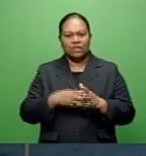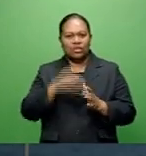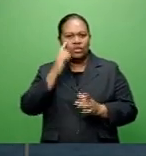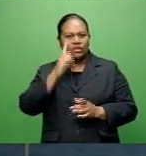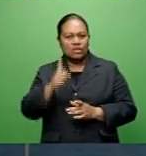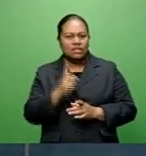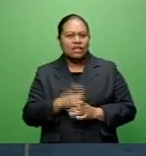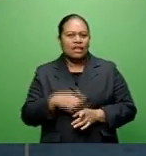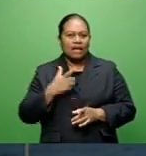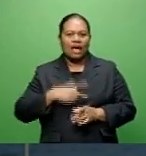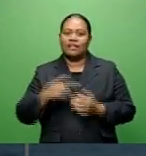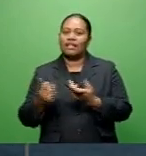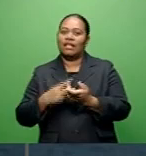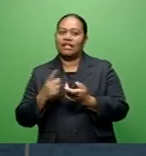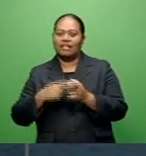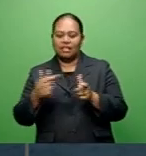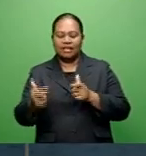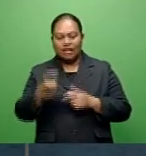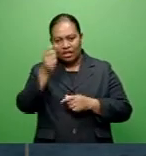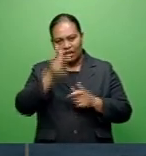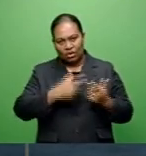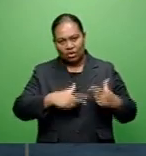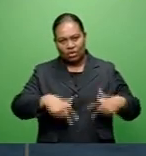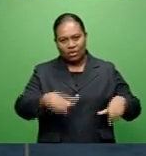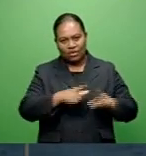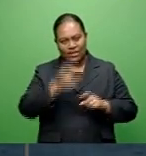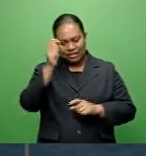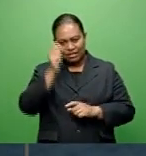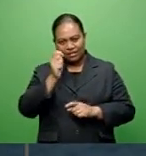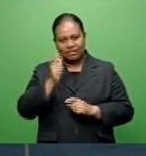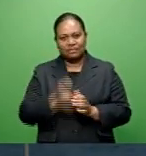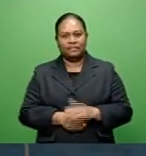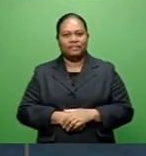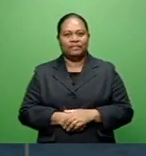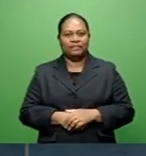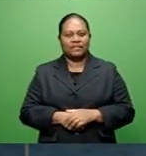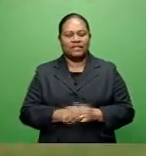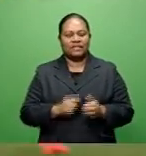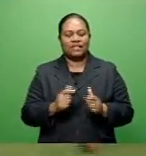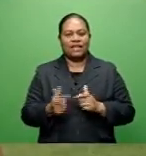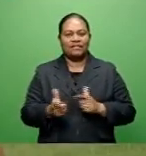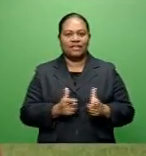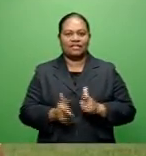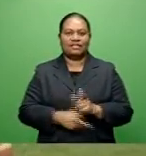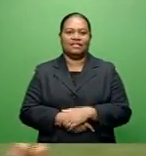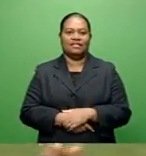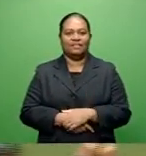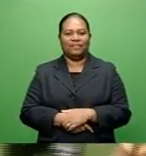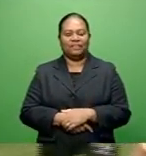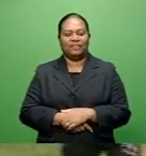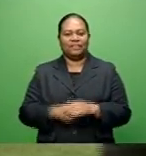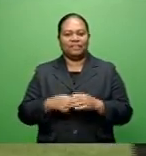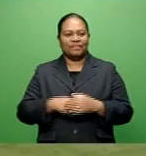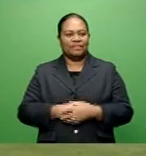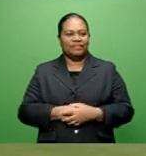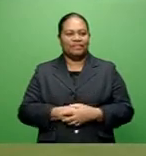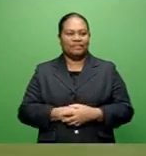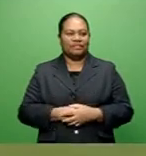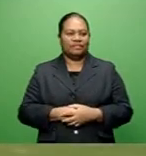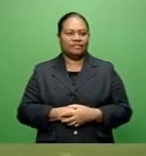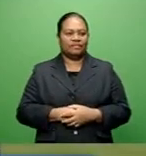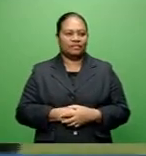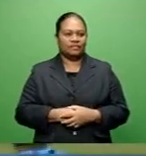during the upcoming local sevens tournaments. Venina Rakautonga reports. Very good work by the Taviuni